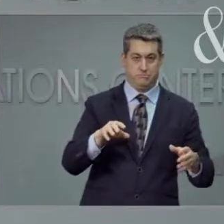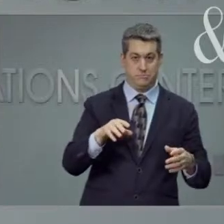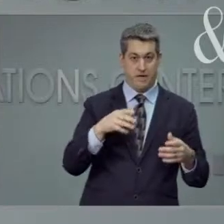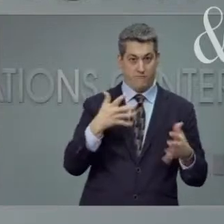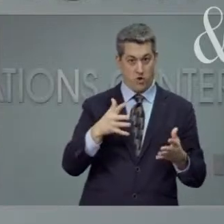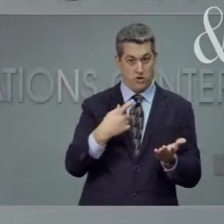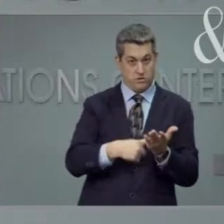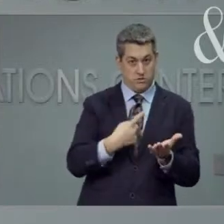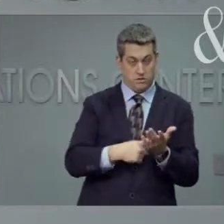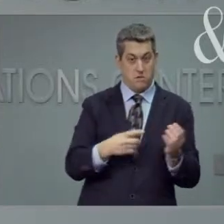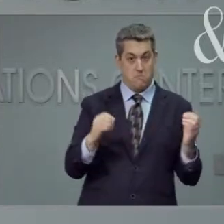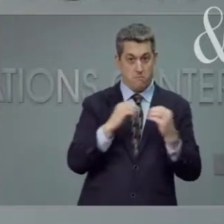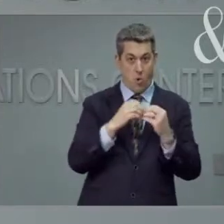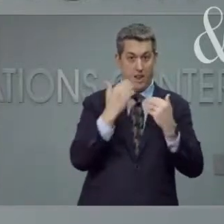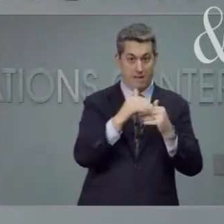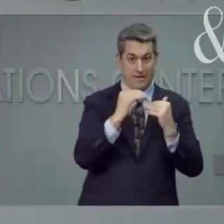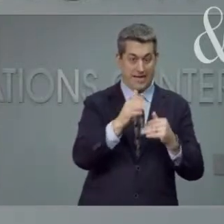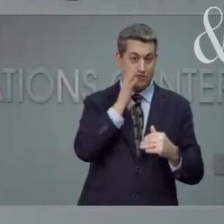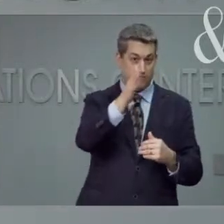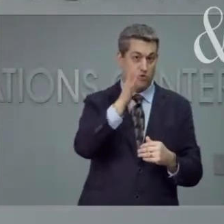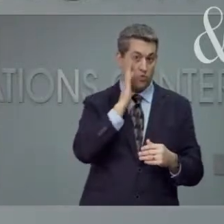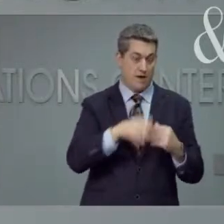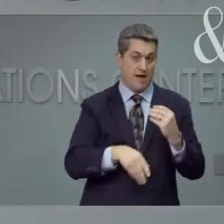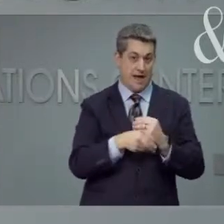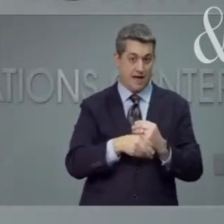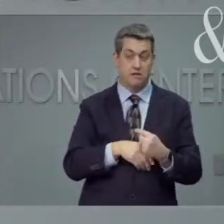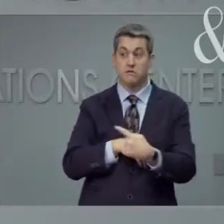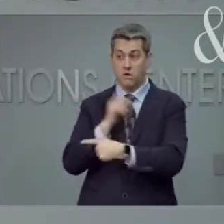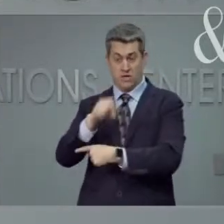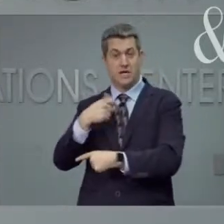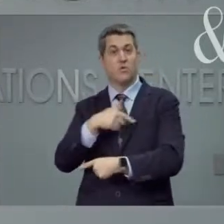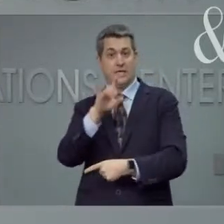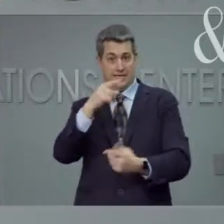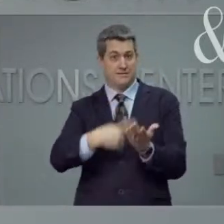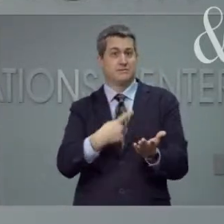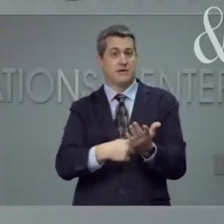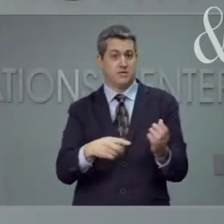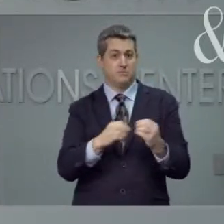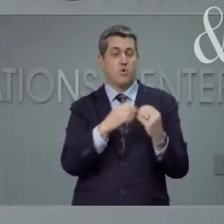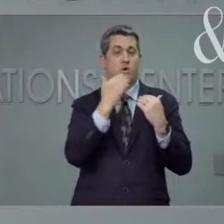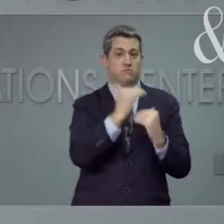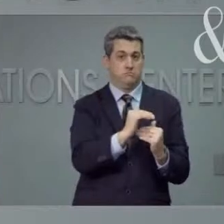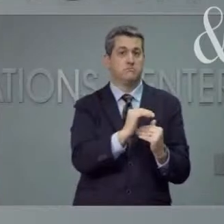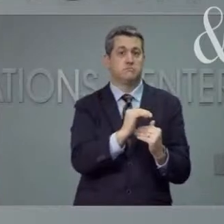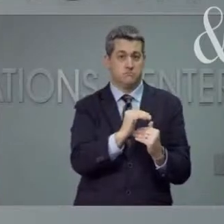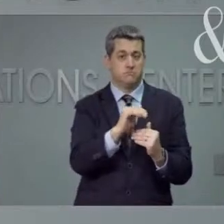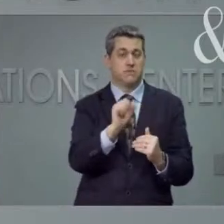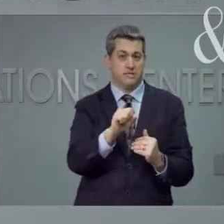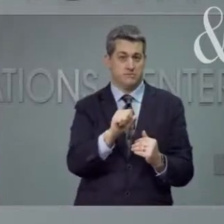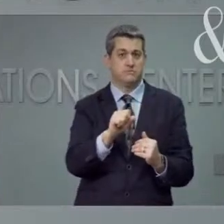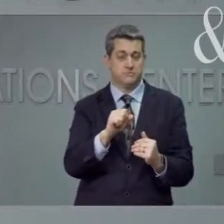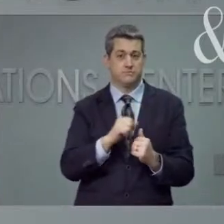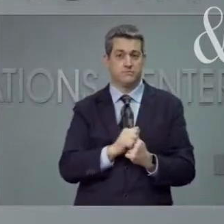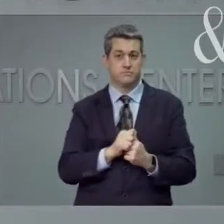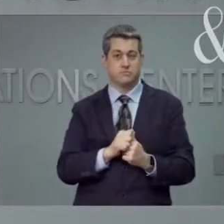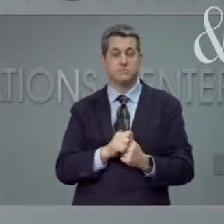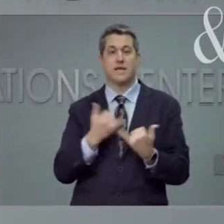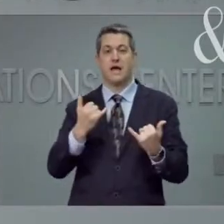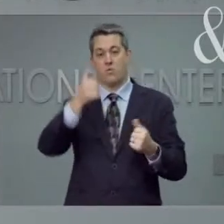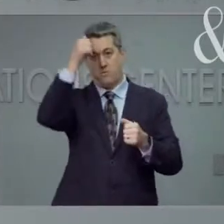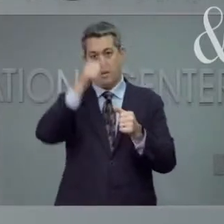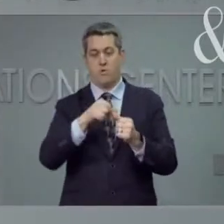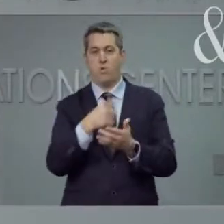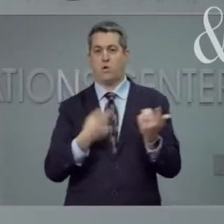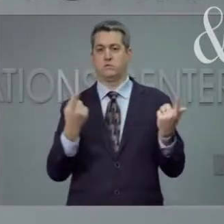the implementation of further limitations? Yes, there have been. And let's take stock of where we are right now. We have